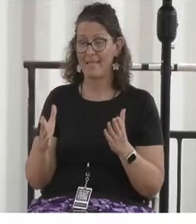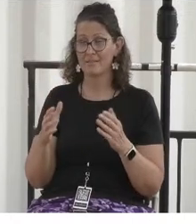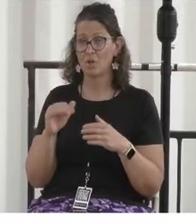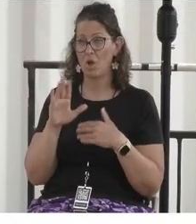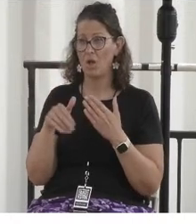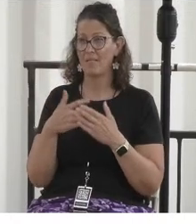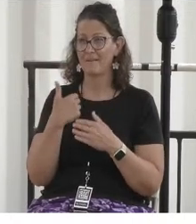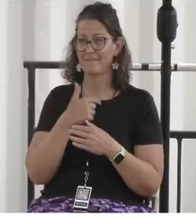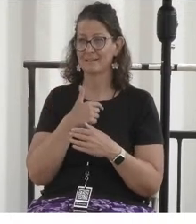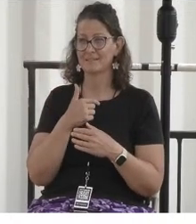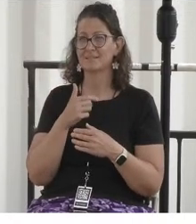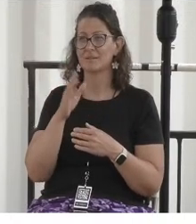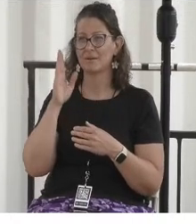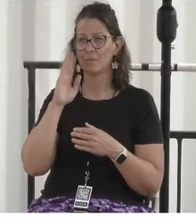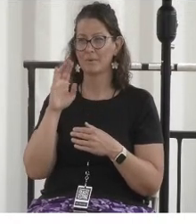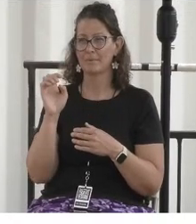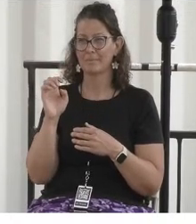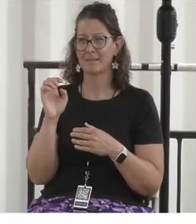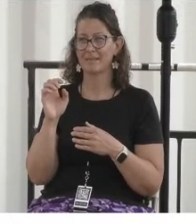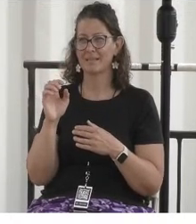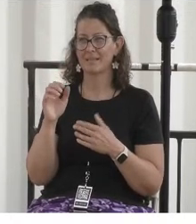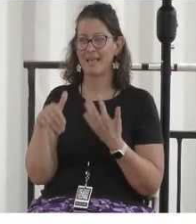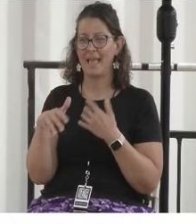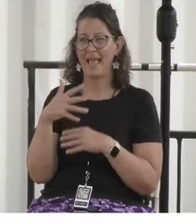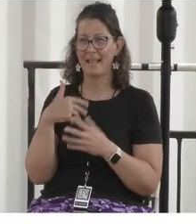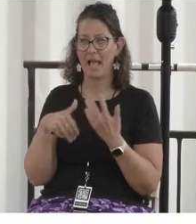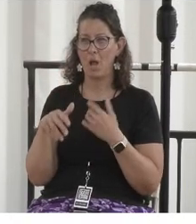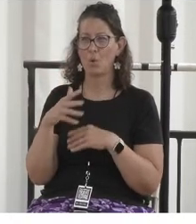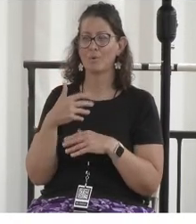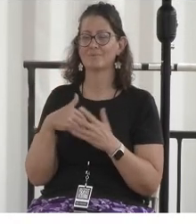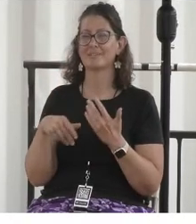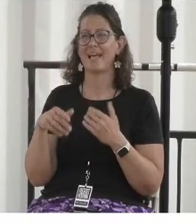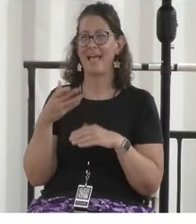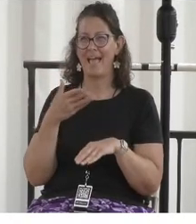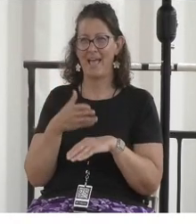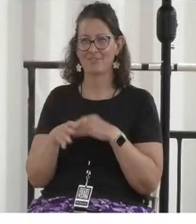all of us are going to be hanging out after the session, and so please, feel welcome.